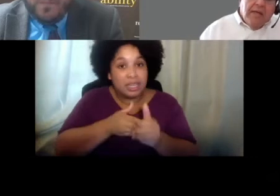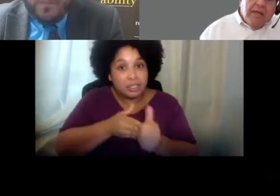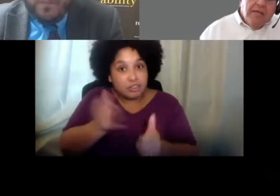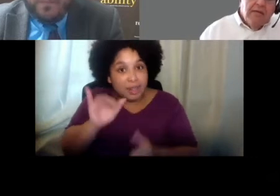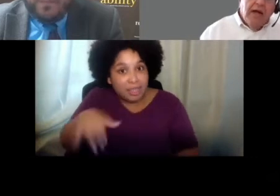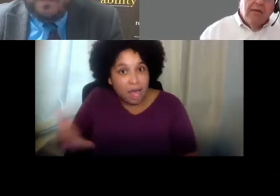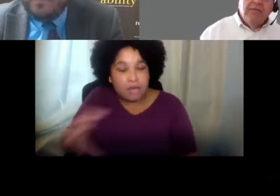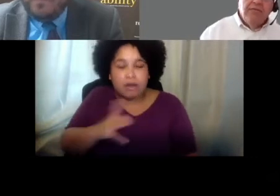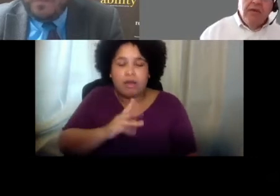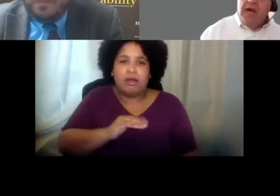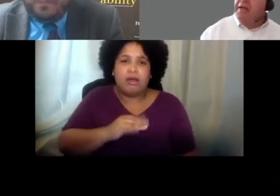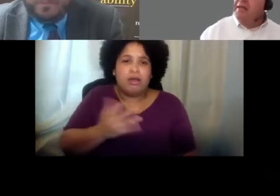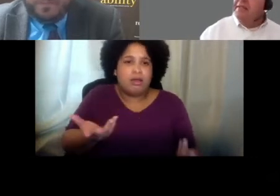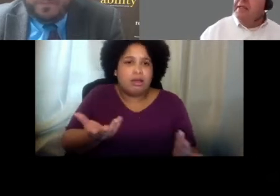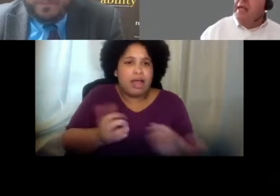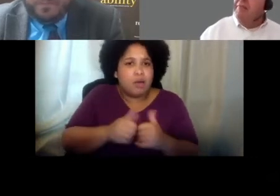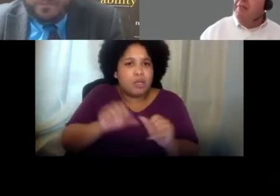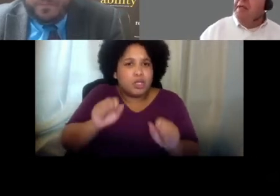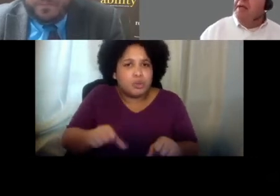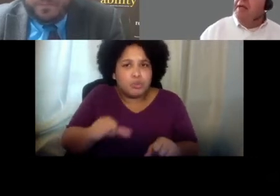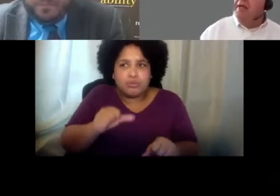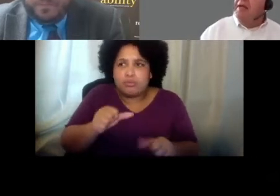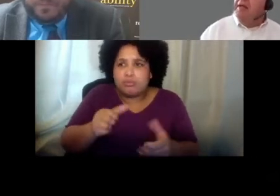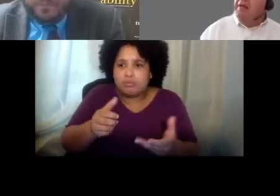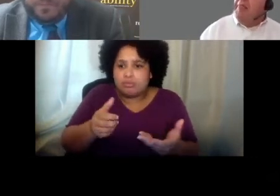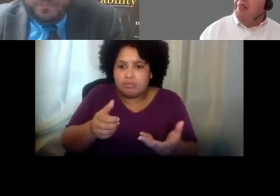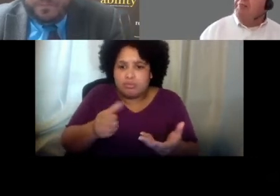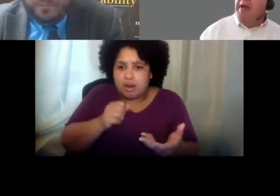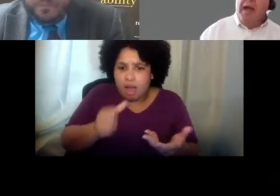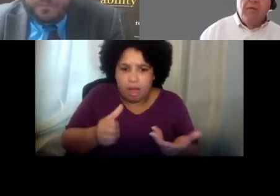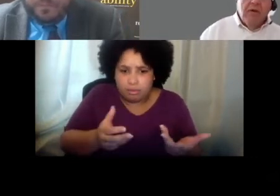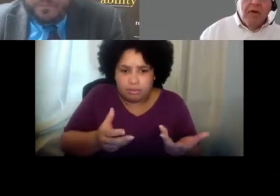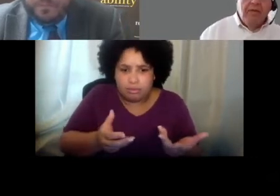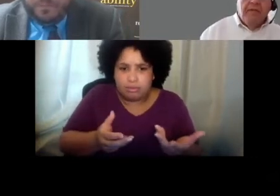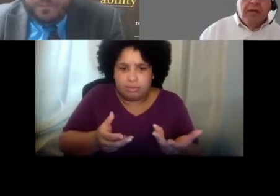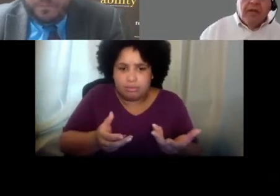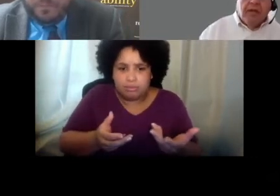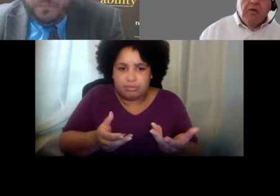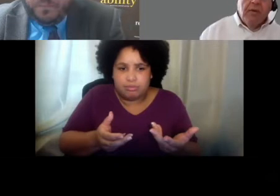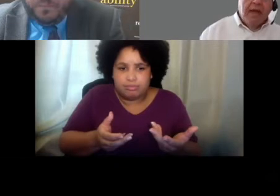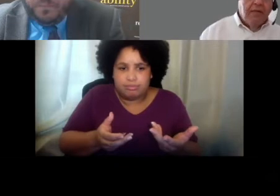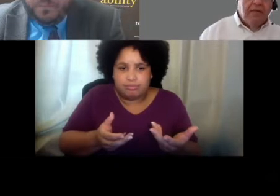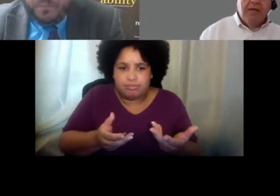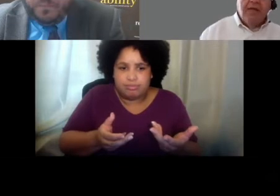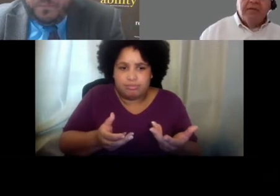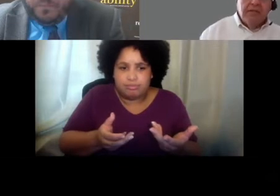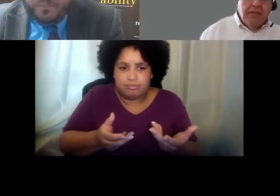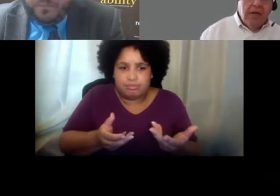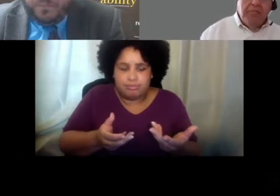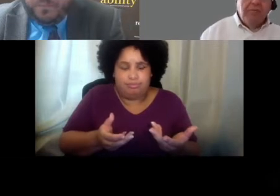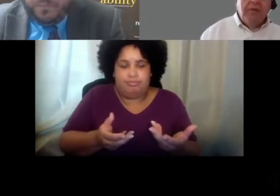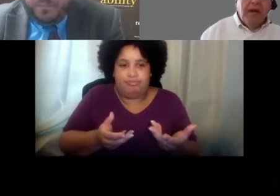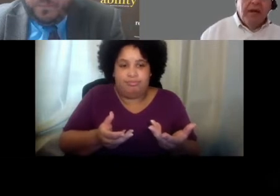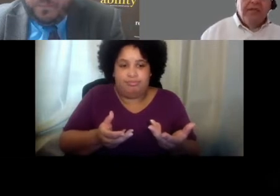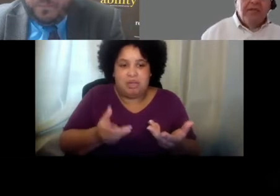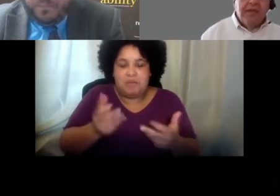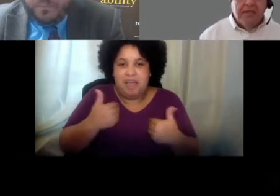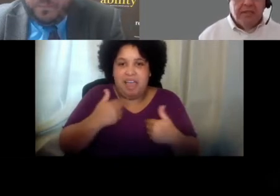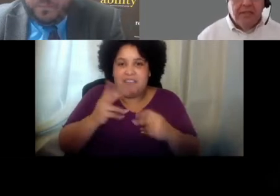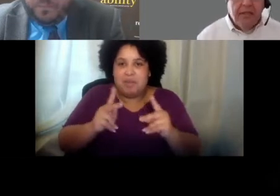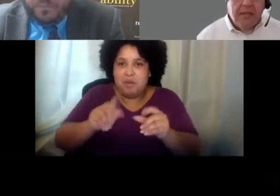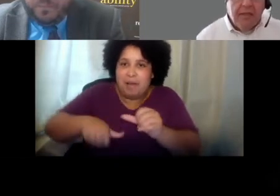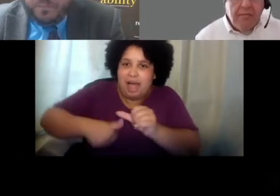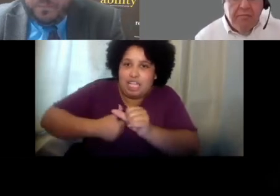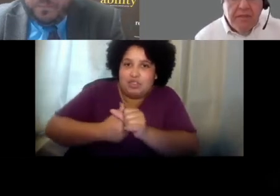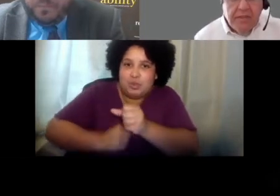that, how could you not escape the power of going out there, because you've got people behind you to get